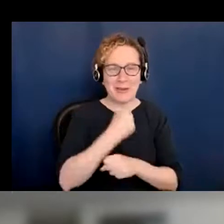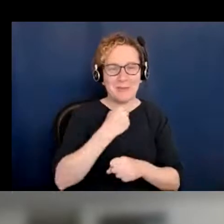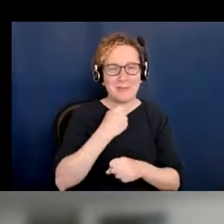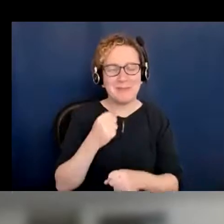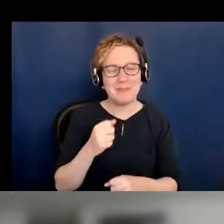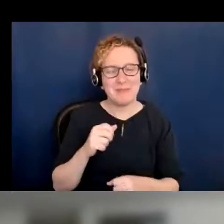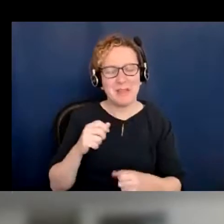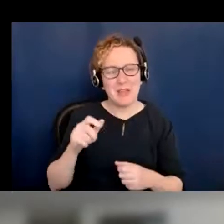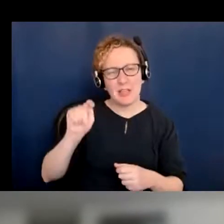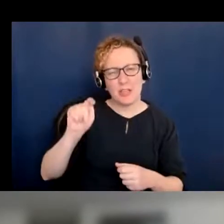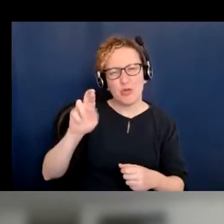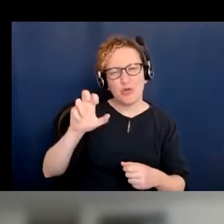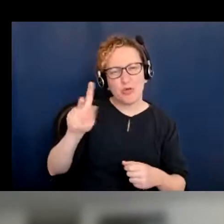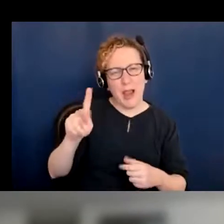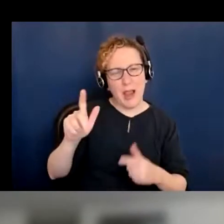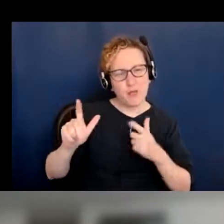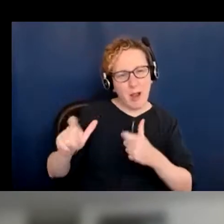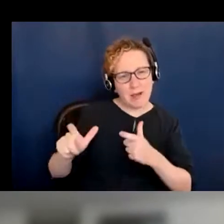Yeah, so good morning.